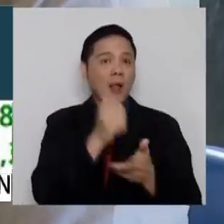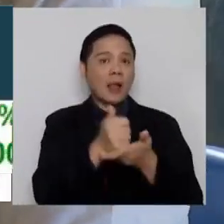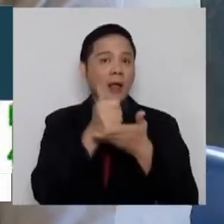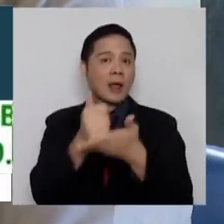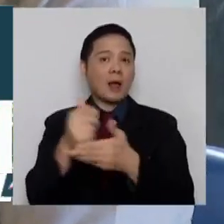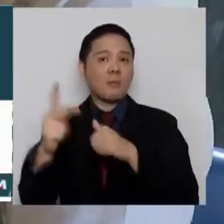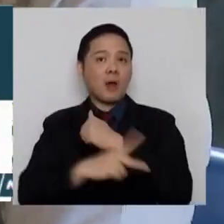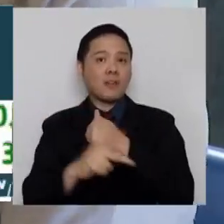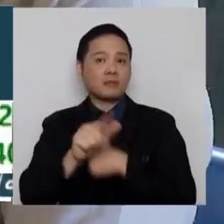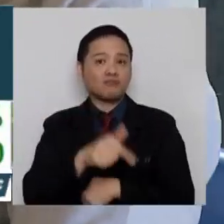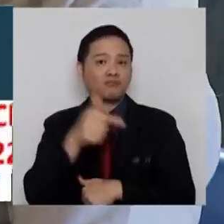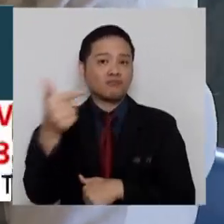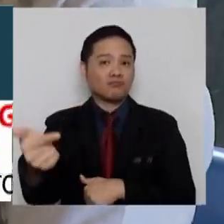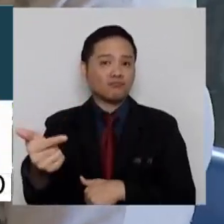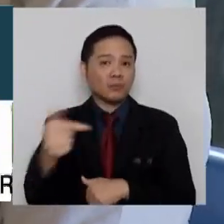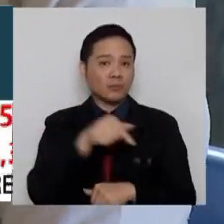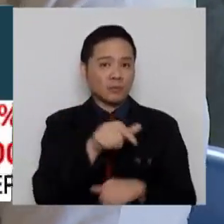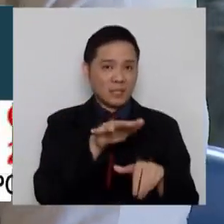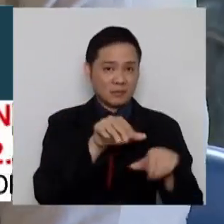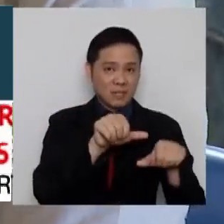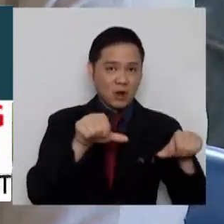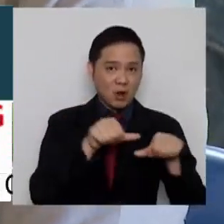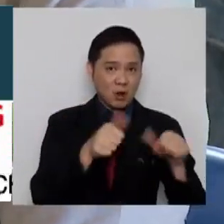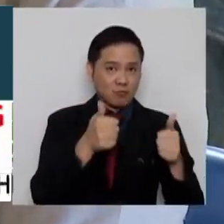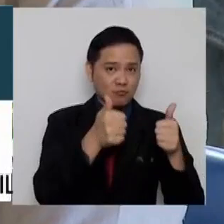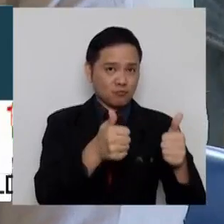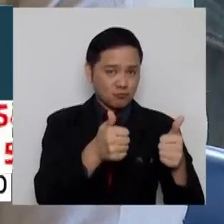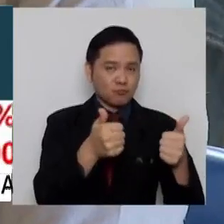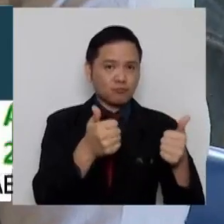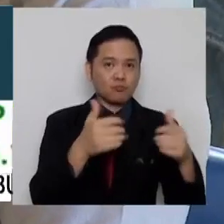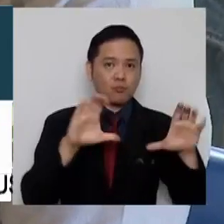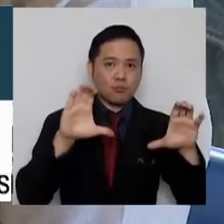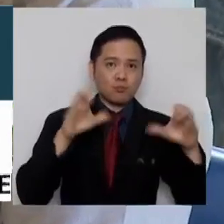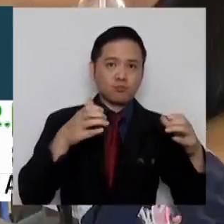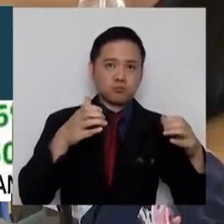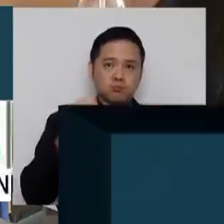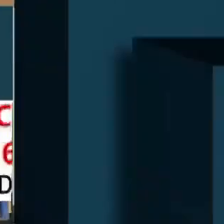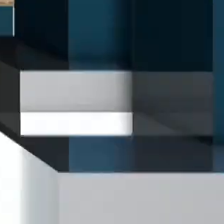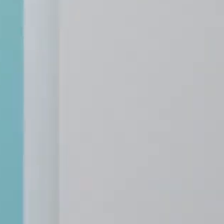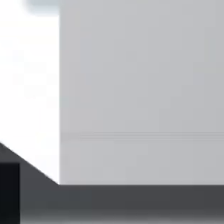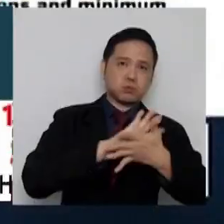vaccine rollouts once the region has achieved its immunization targets.